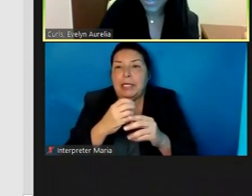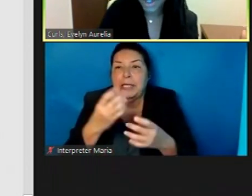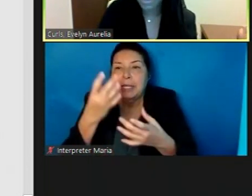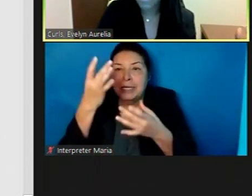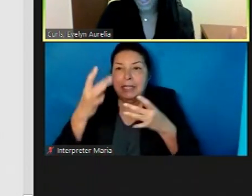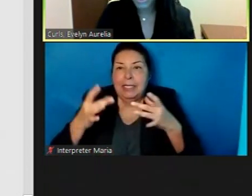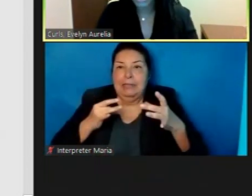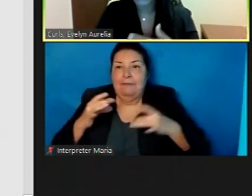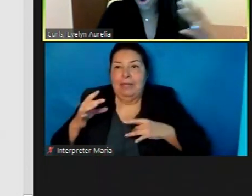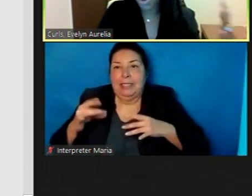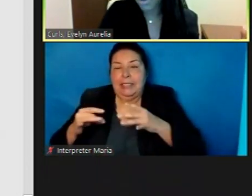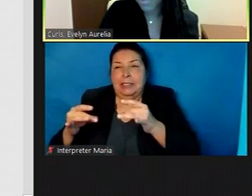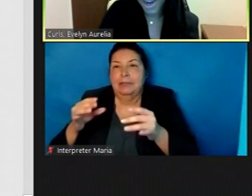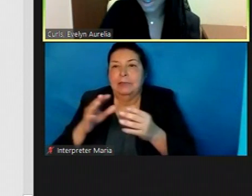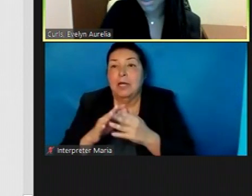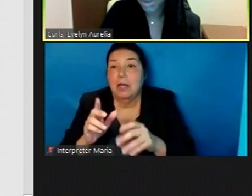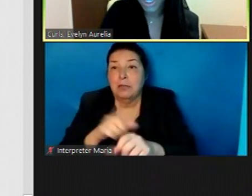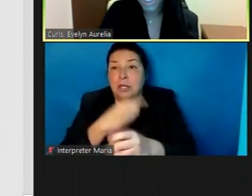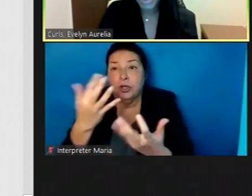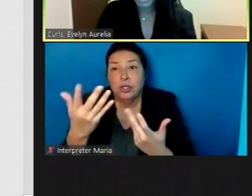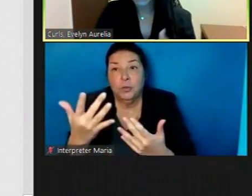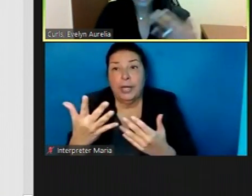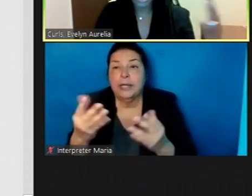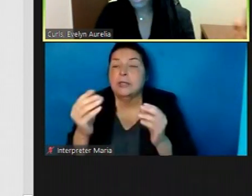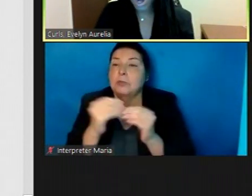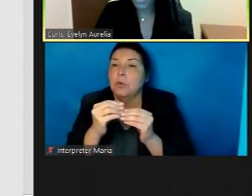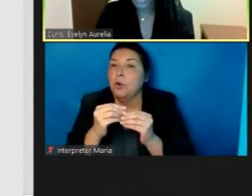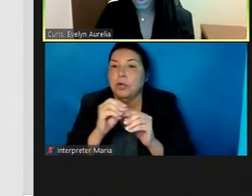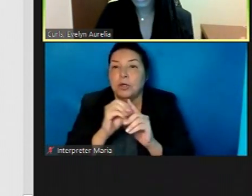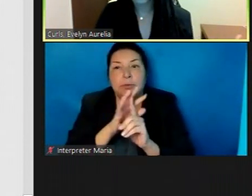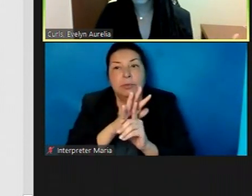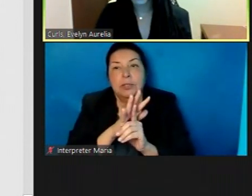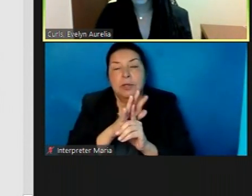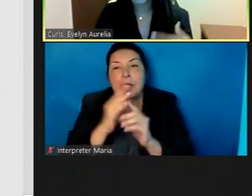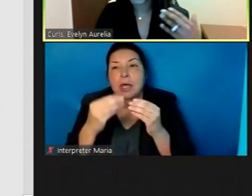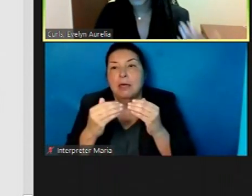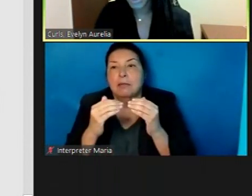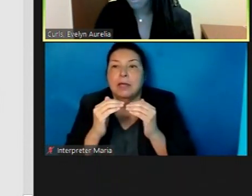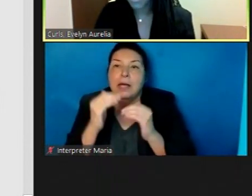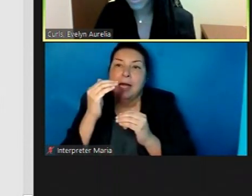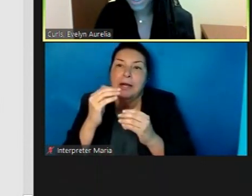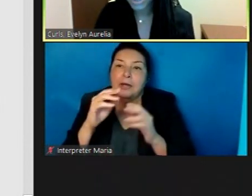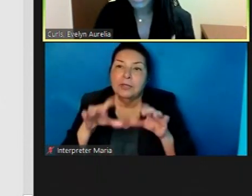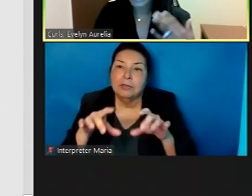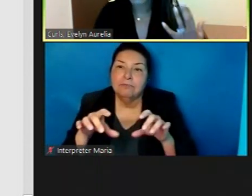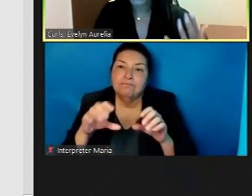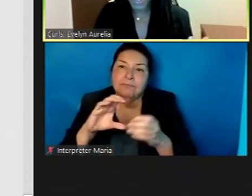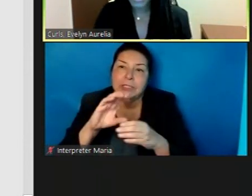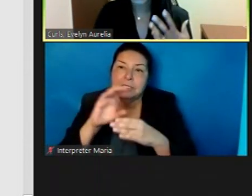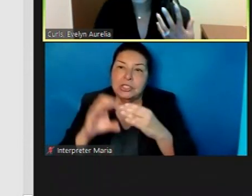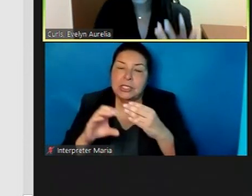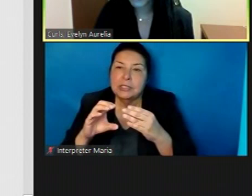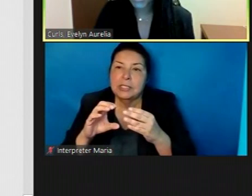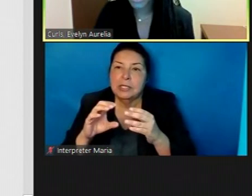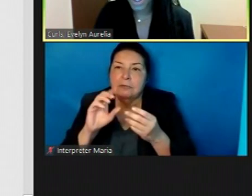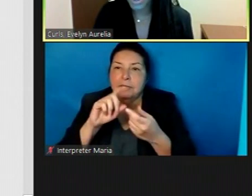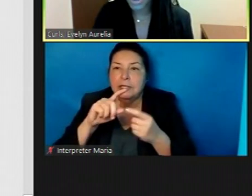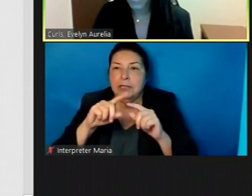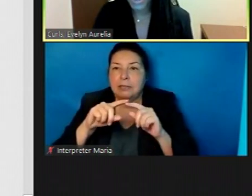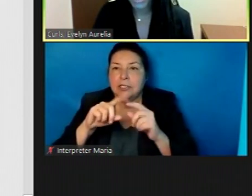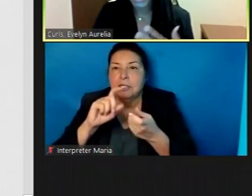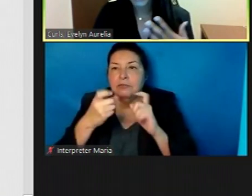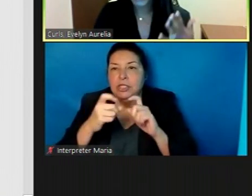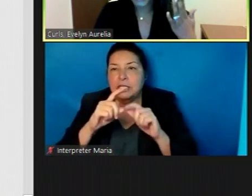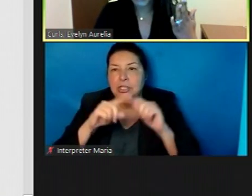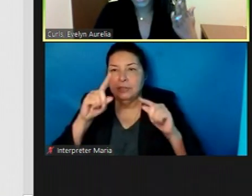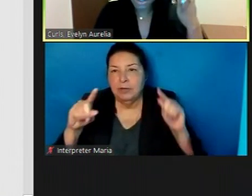chance of getting infected, the longer the virus will mutate, the higher the chance of mutation. So it's really important to get vaccinated as soon as you get that